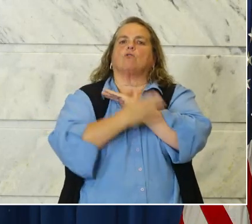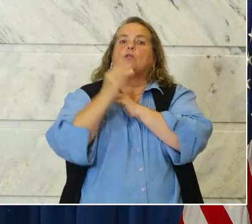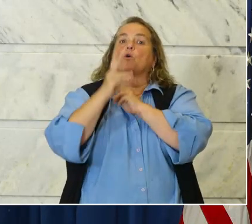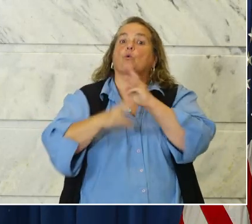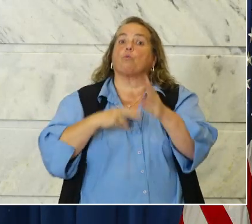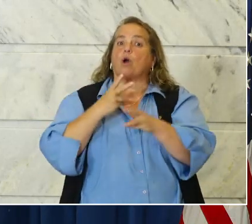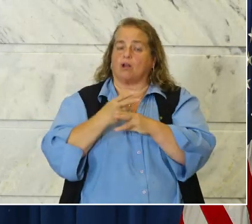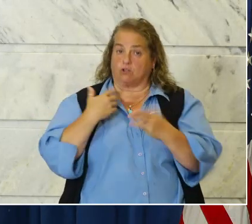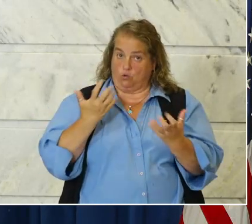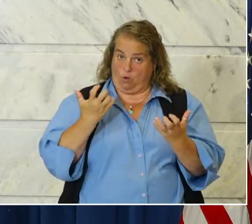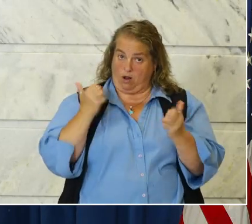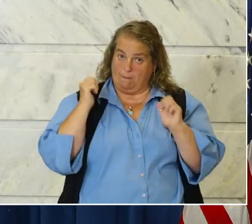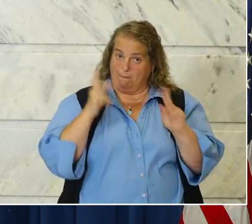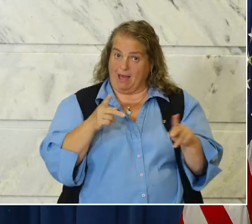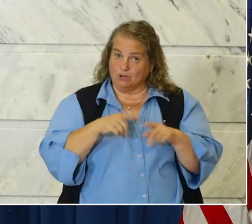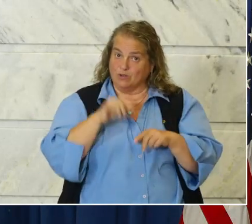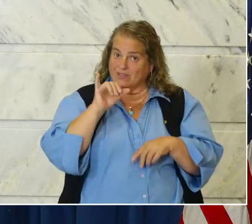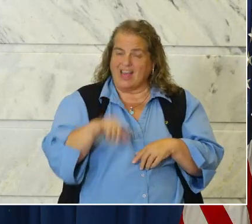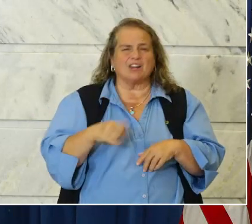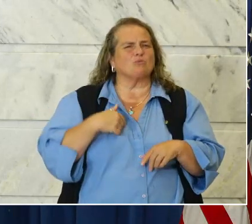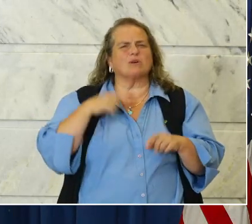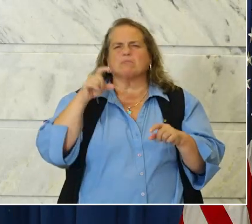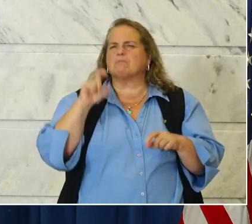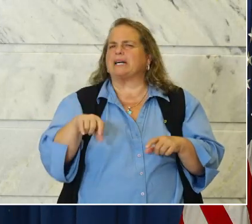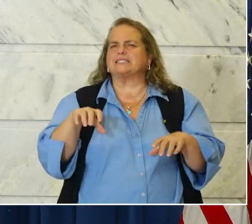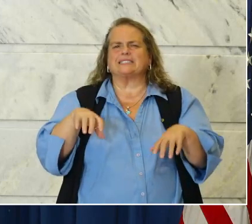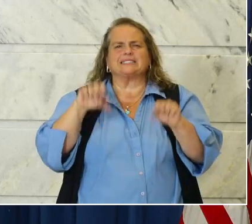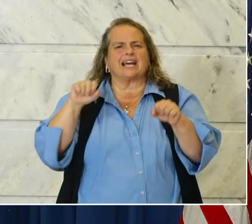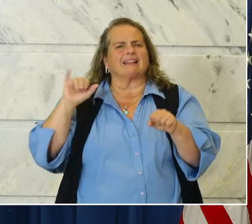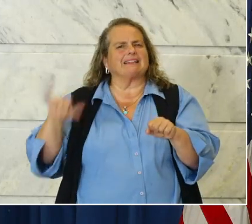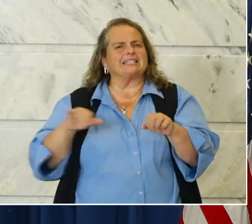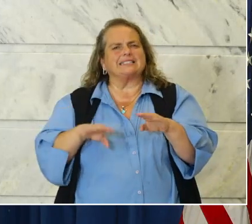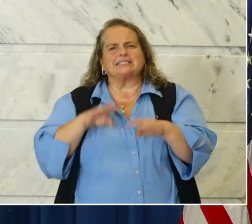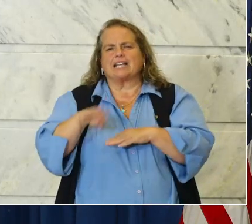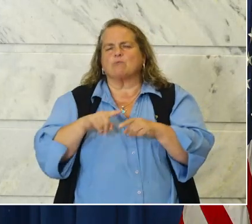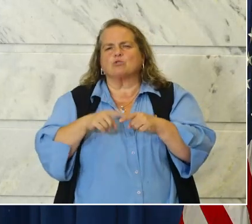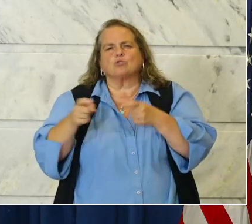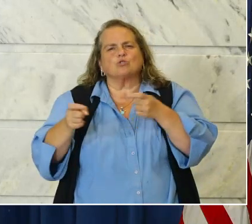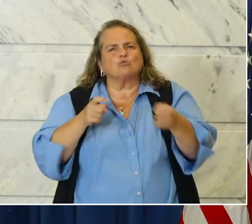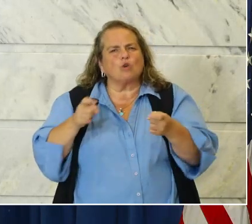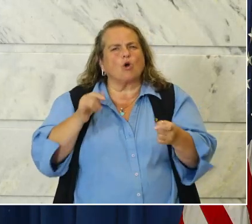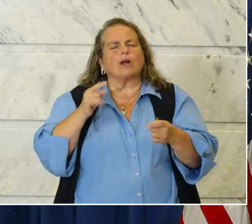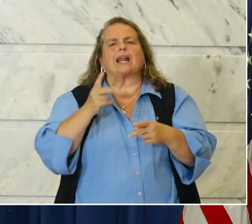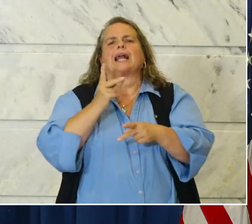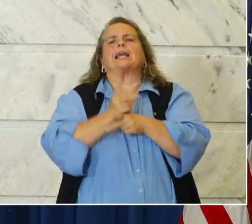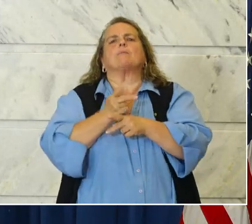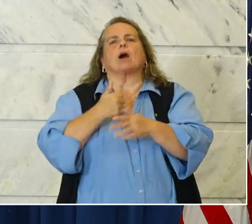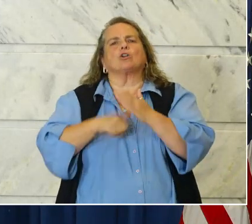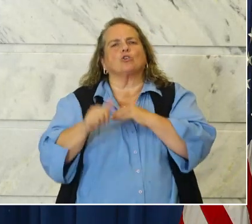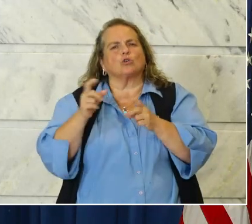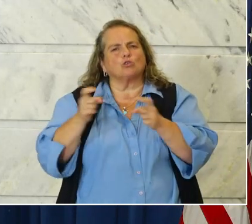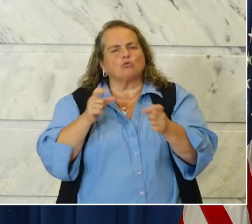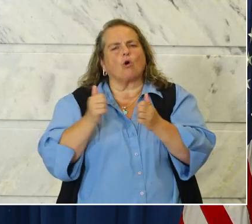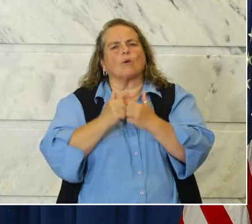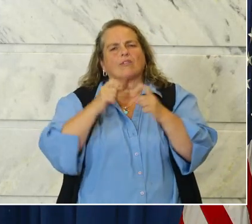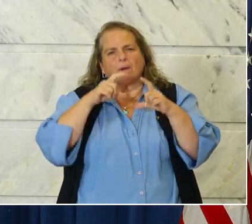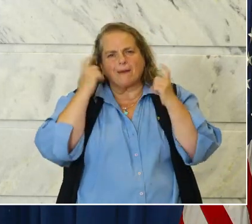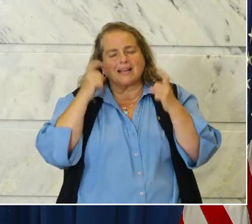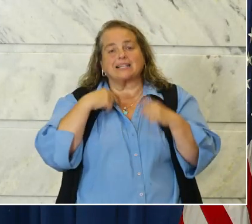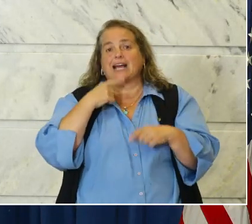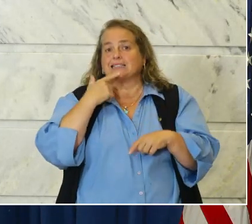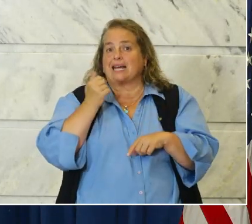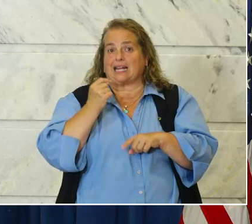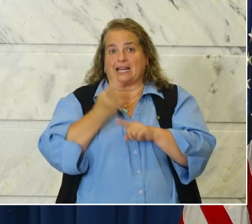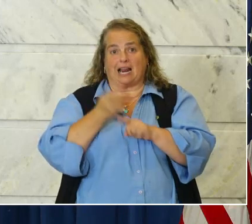back to that stuff. We got to take these steps and get it under control and then keep it under control with the mask. And I said this last week,